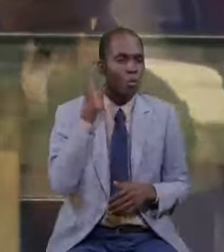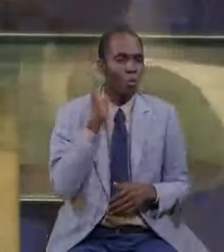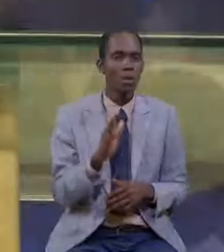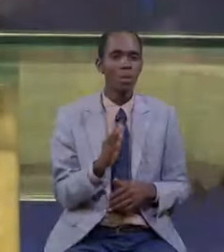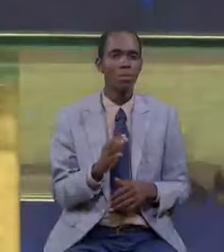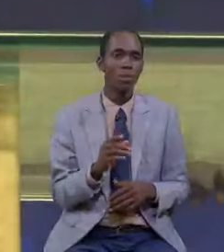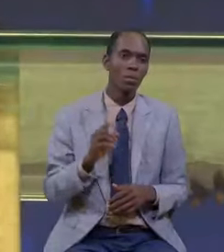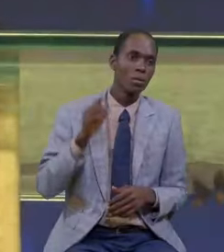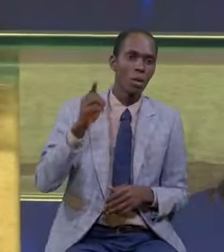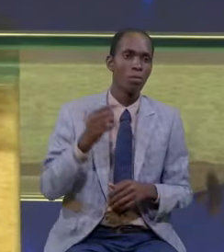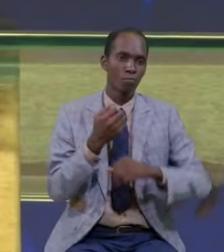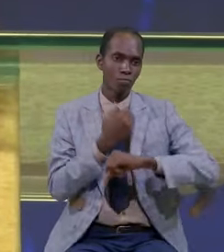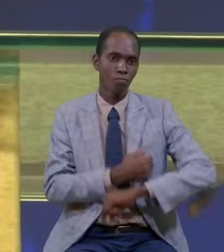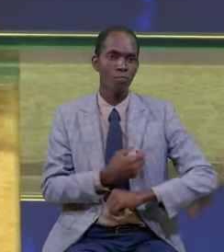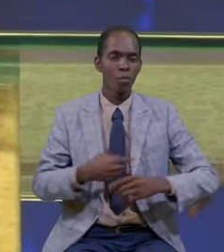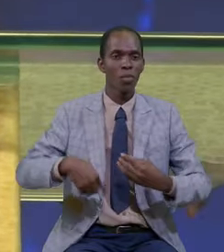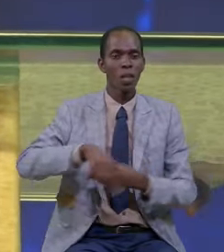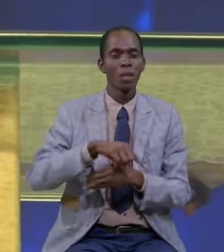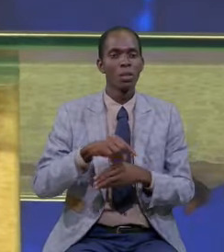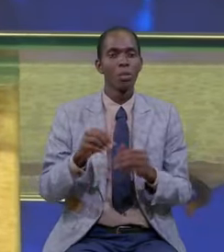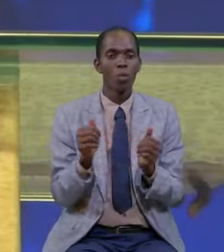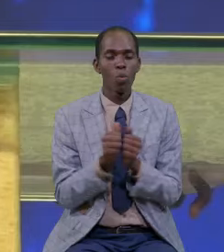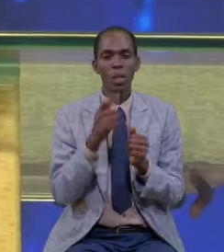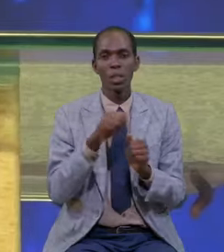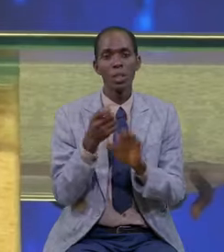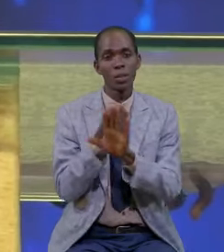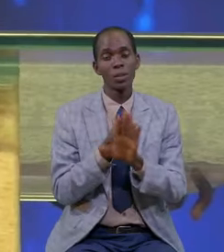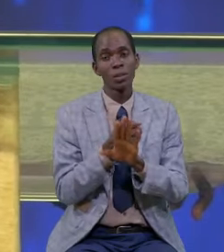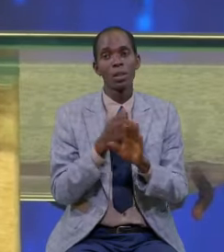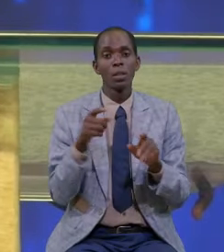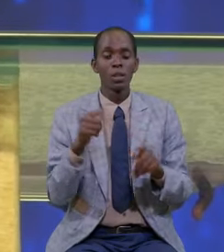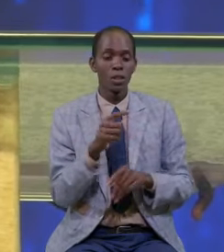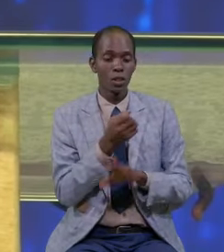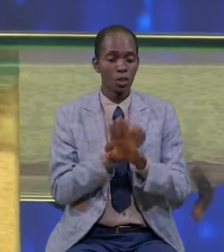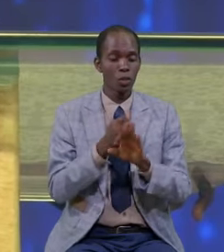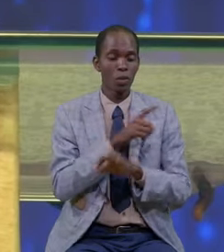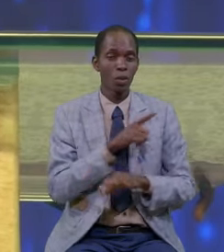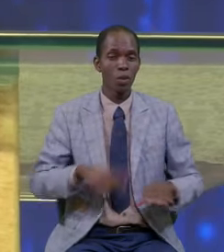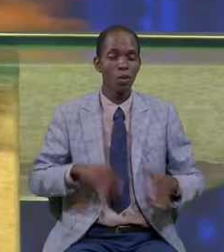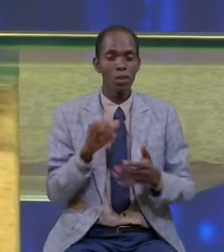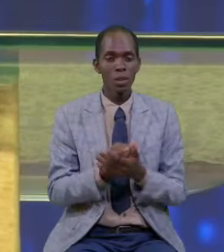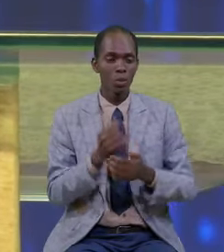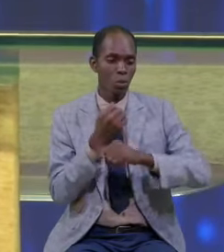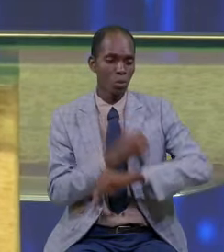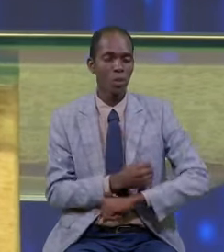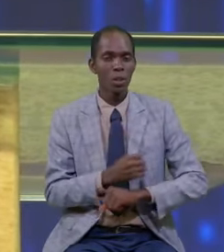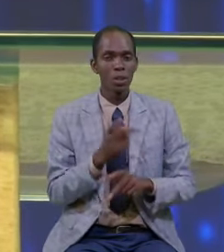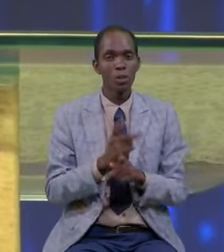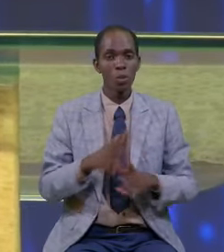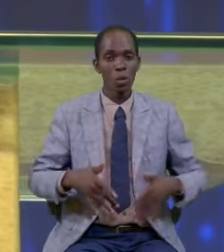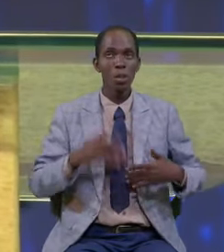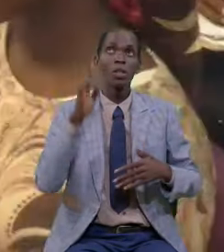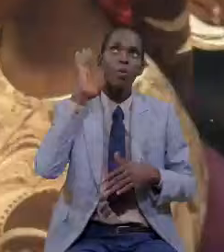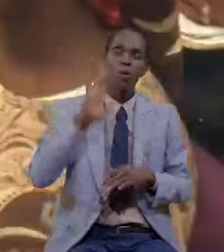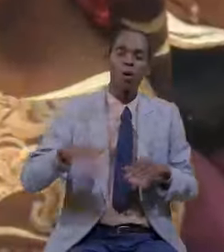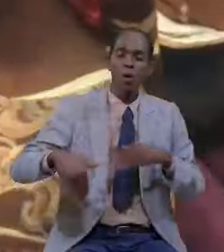him as with a shield. The shield of the Lord that will protect and preserve your life. He'll cover you with favor